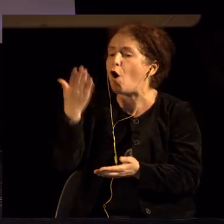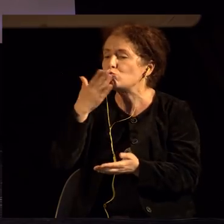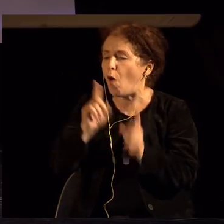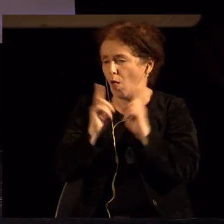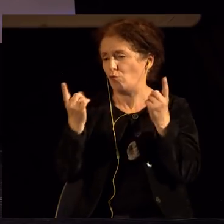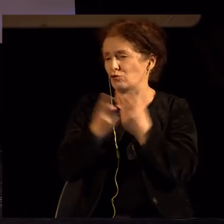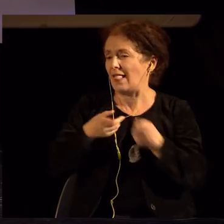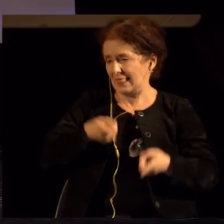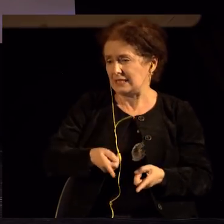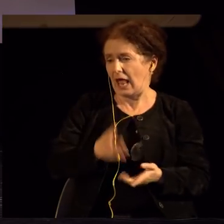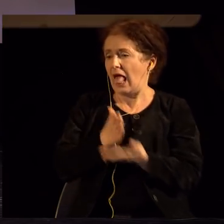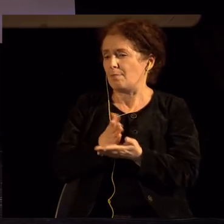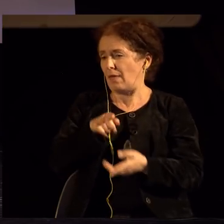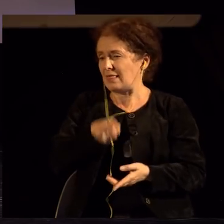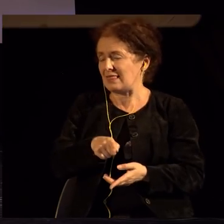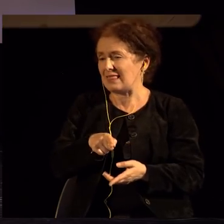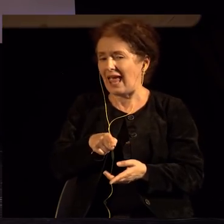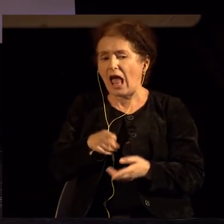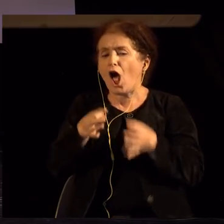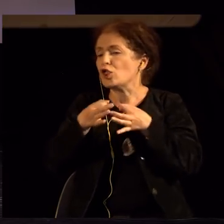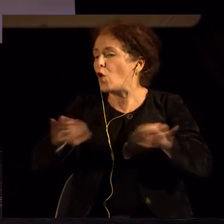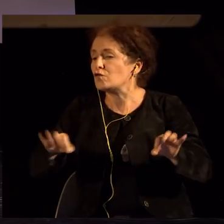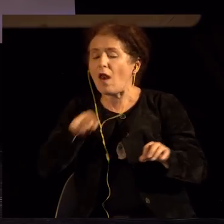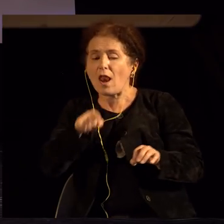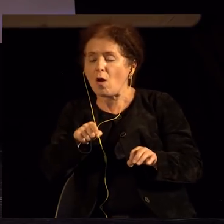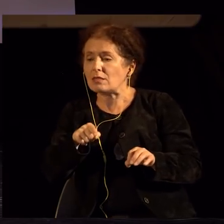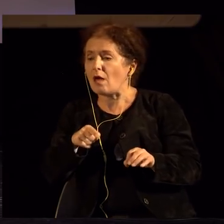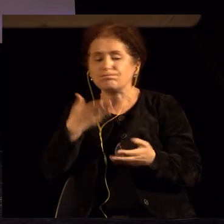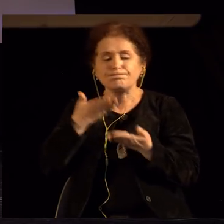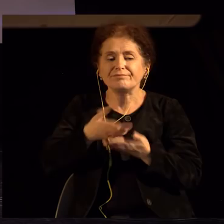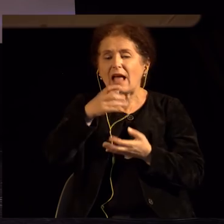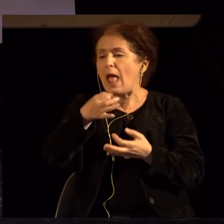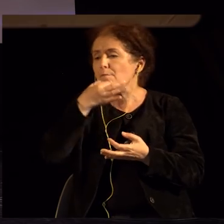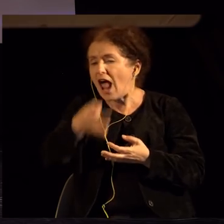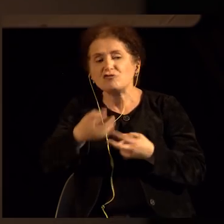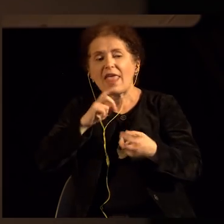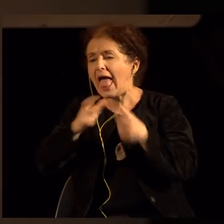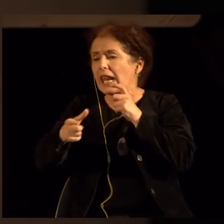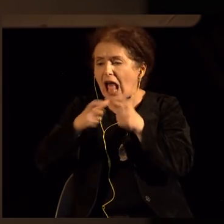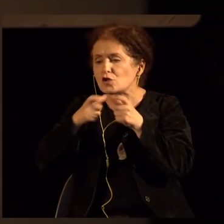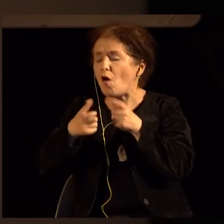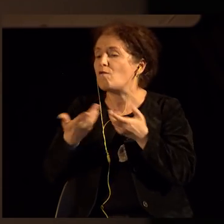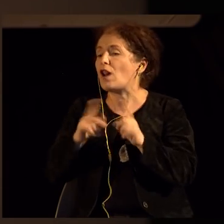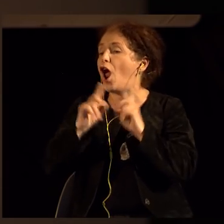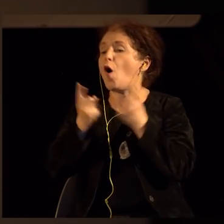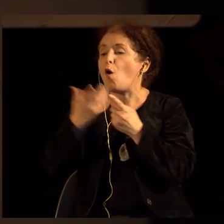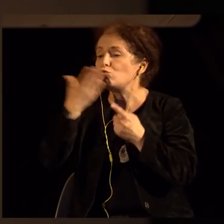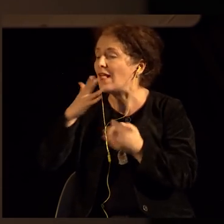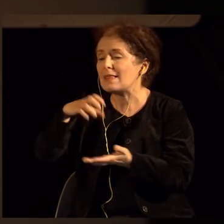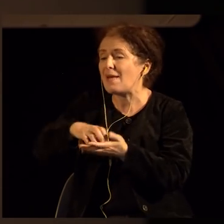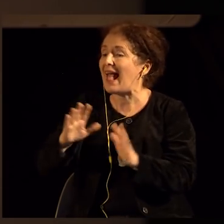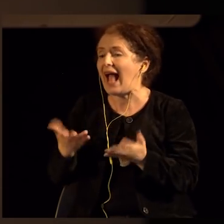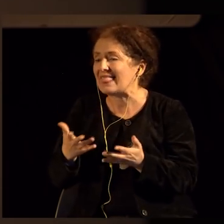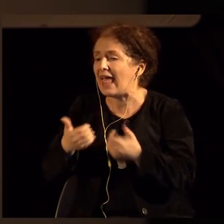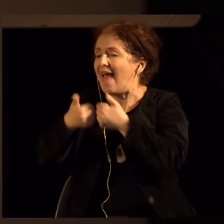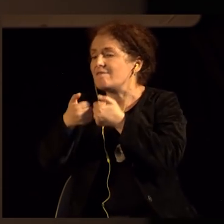permissed to ask these questions, to have these conversations about sex and relationships, then that is usually enough. That